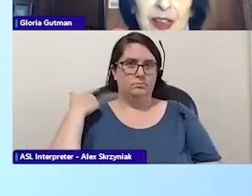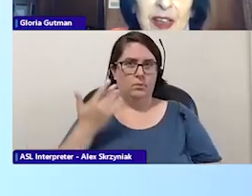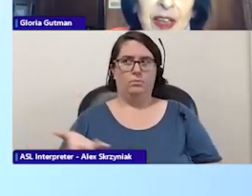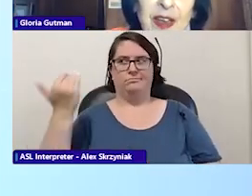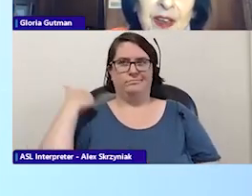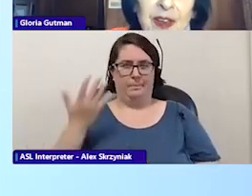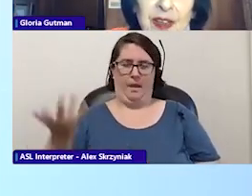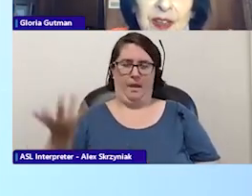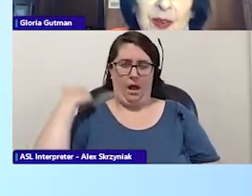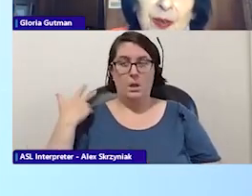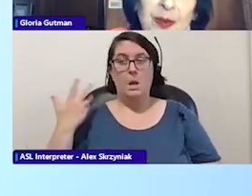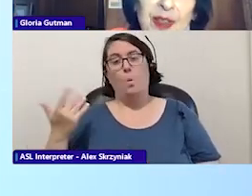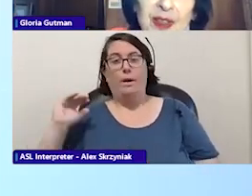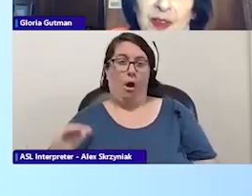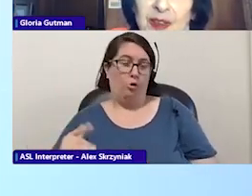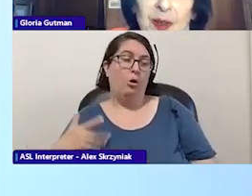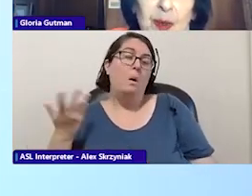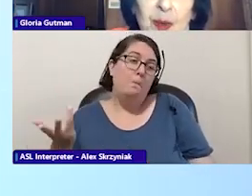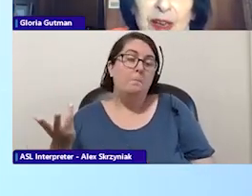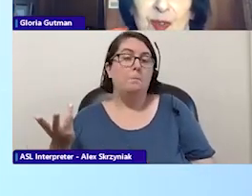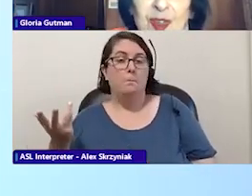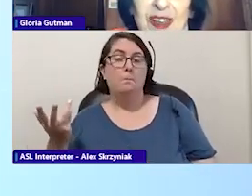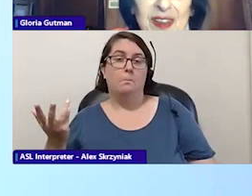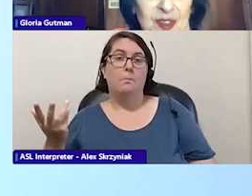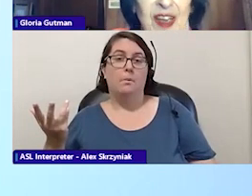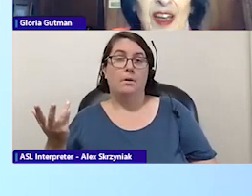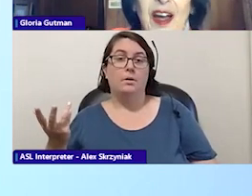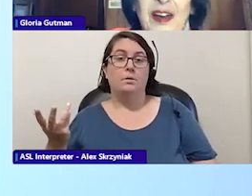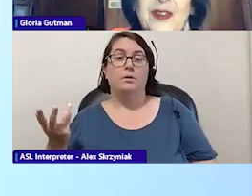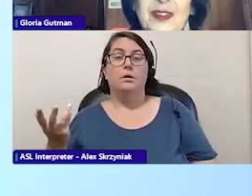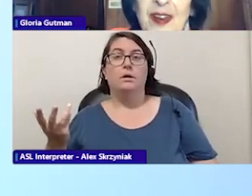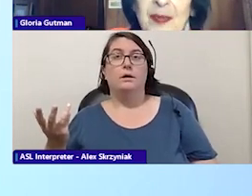life. And again, the question is,